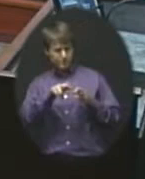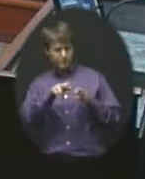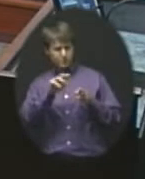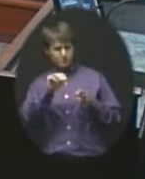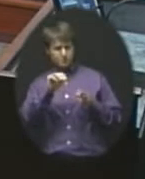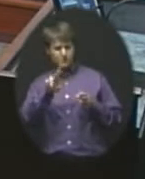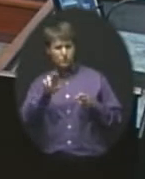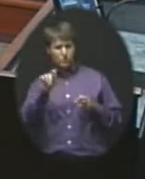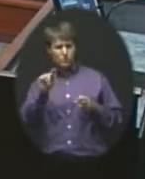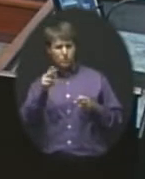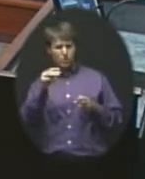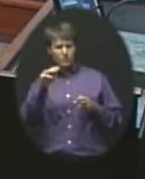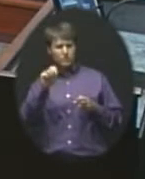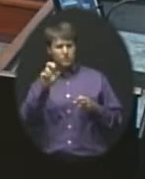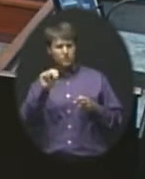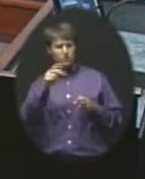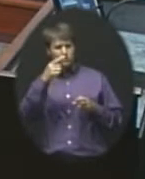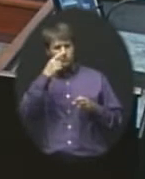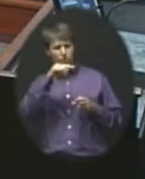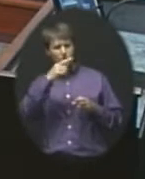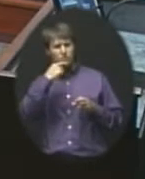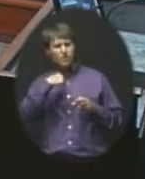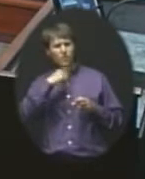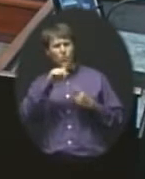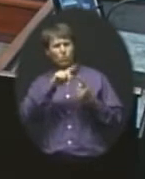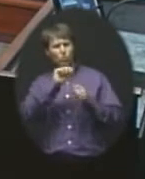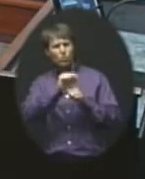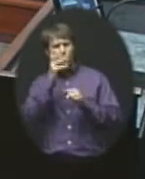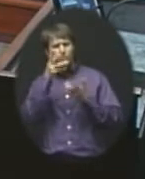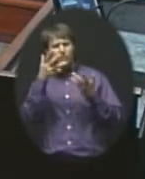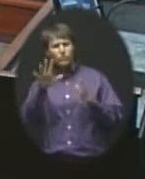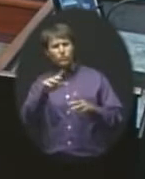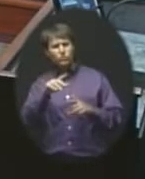Thomason, refresh our memory on when all this work will be completed.